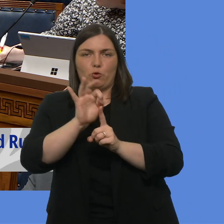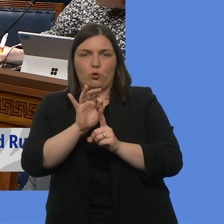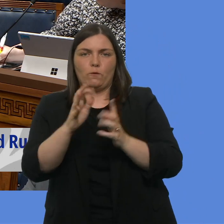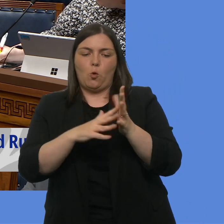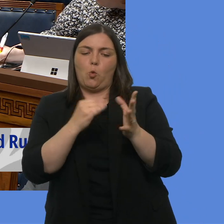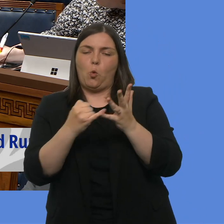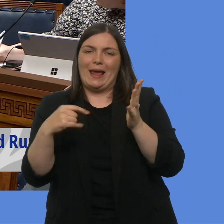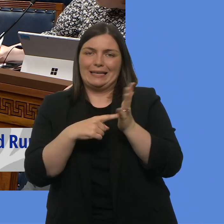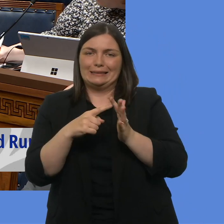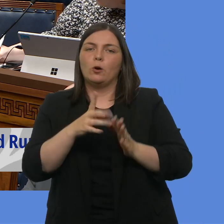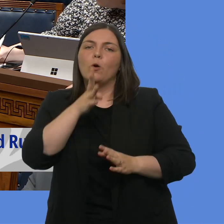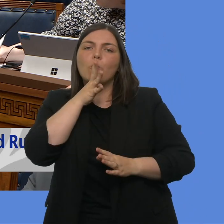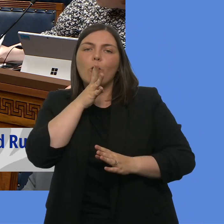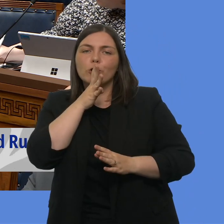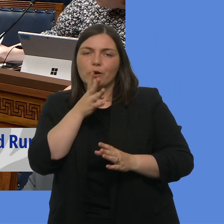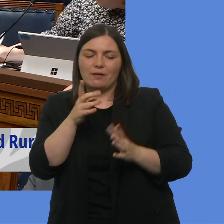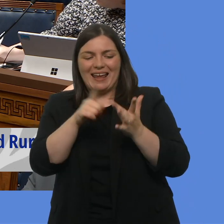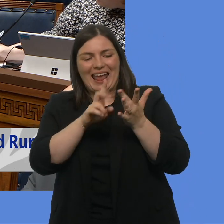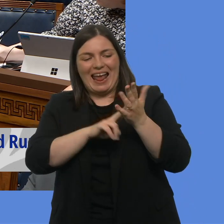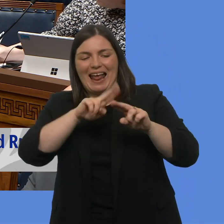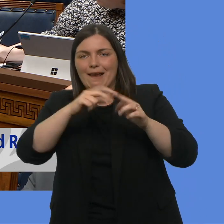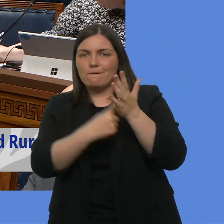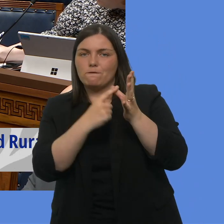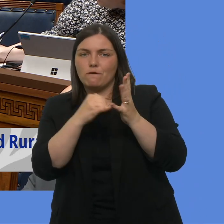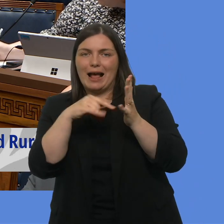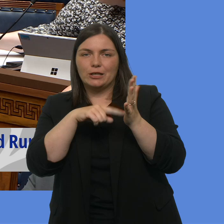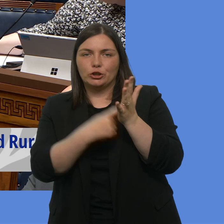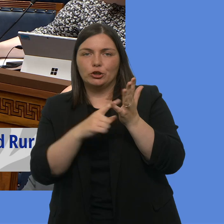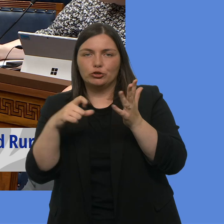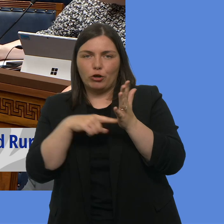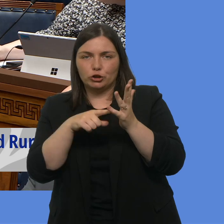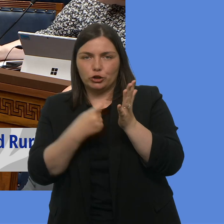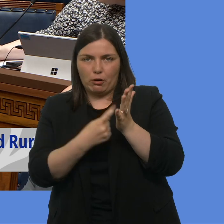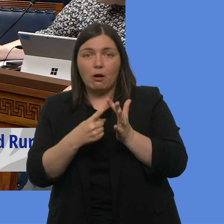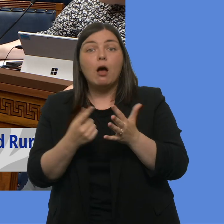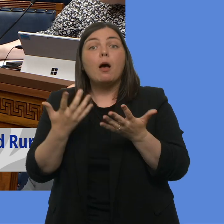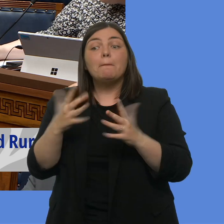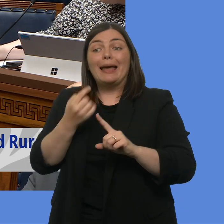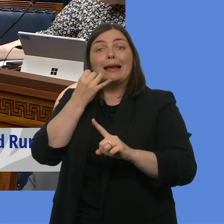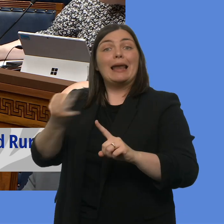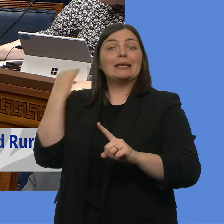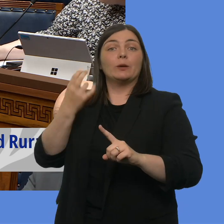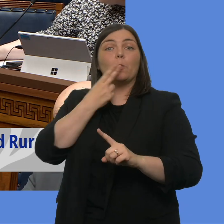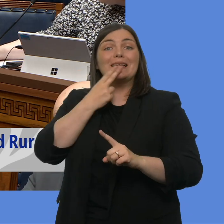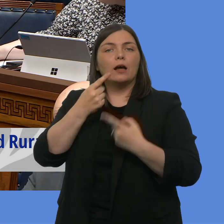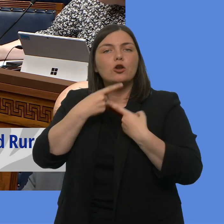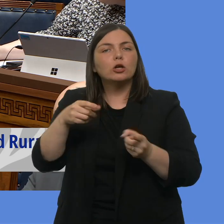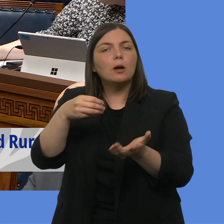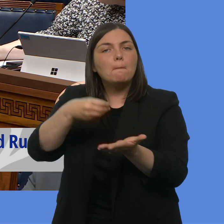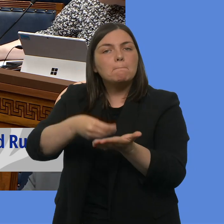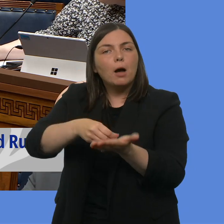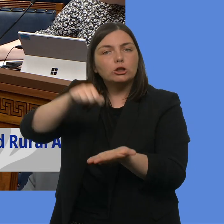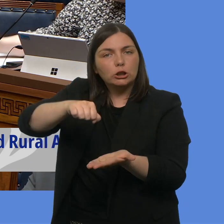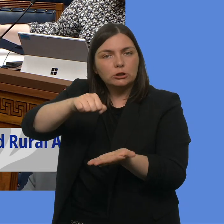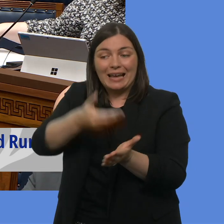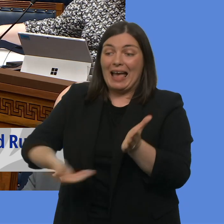is additional capital funding which has been allocated as a result of the budget, which was announced last Wednesday, and it's for us as an executive to make decisions in terms of how